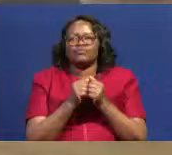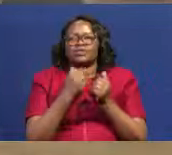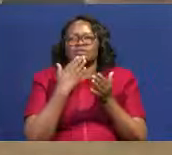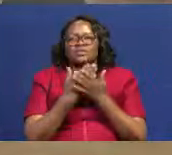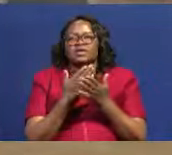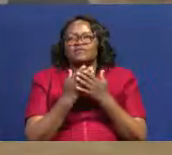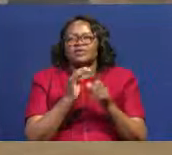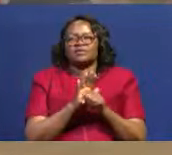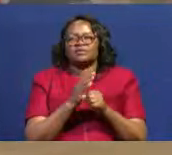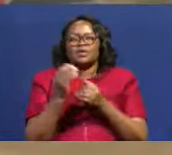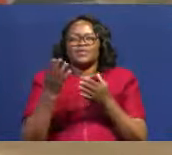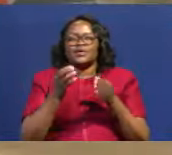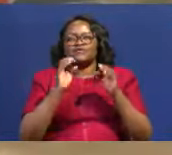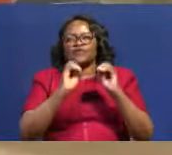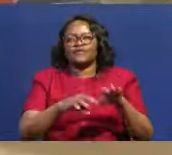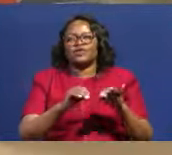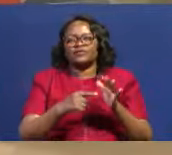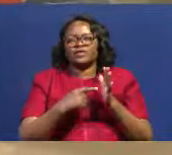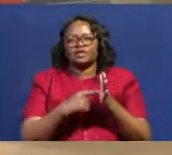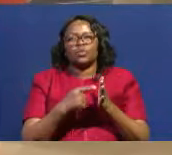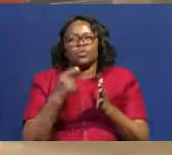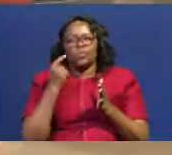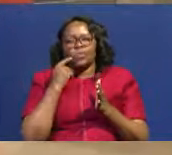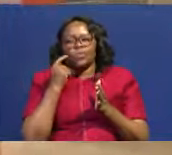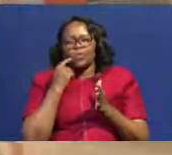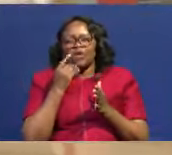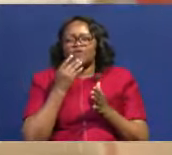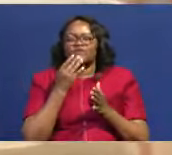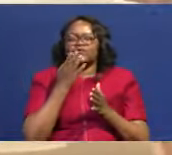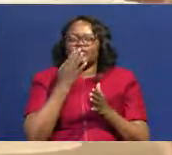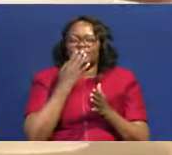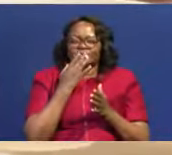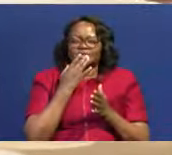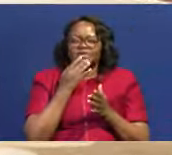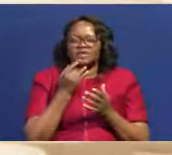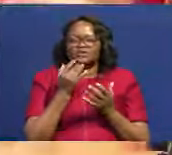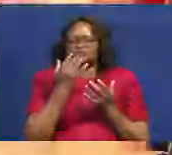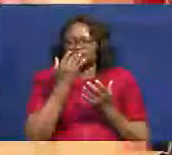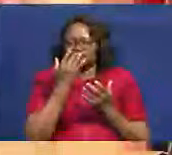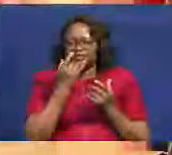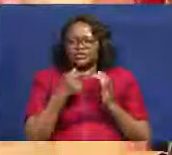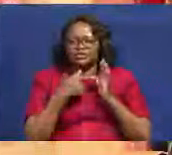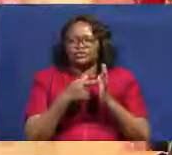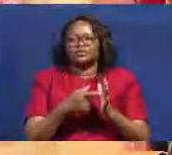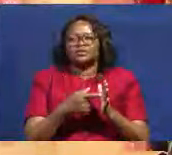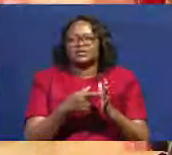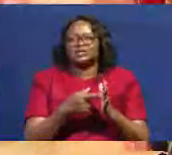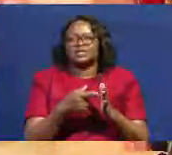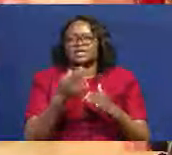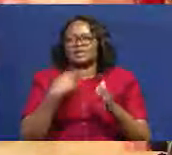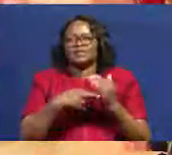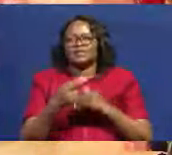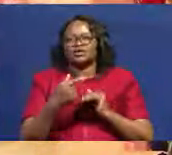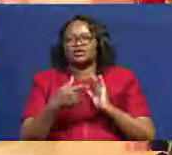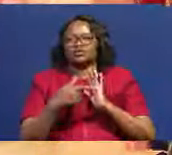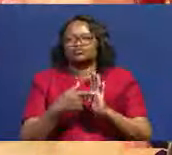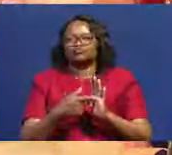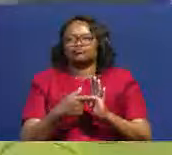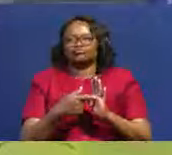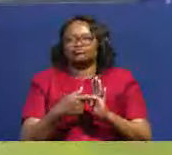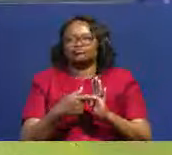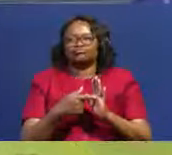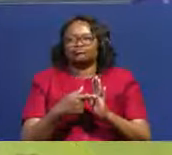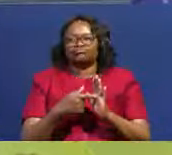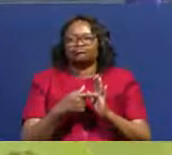bring offerings such as sweets, fruits and incense, presenting them as a sign of respect and reverence to the